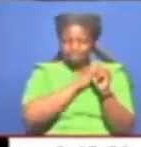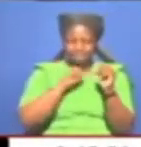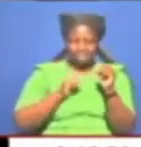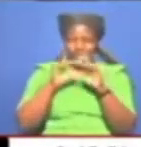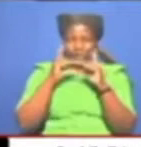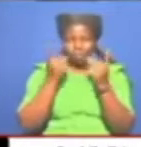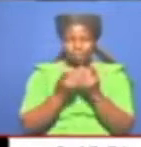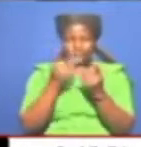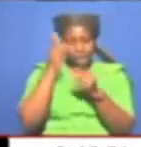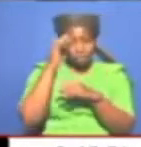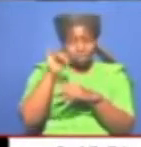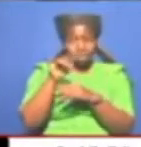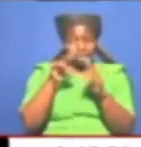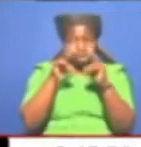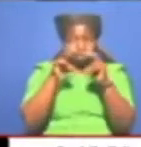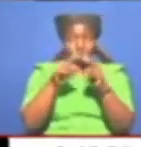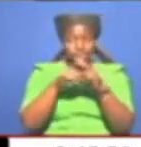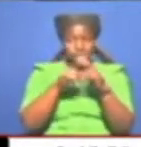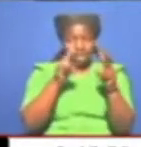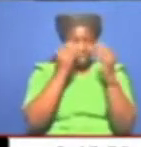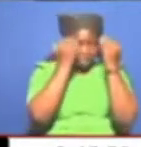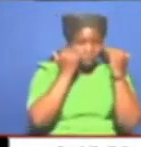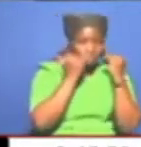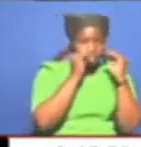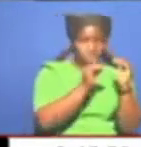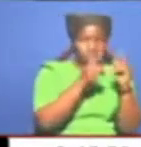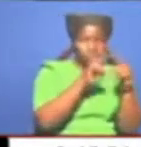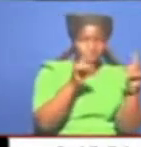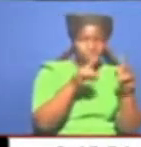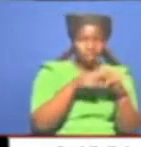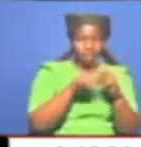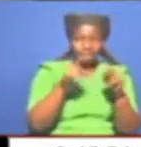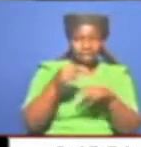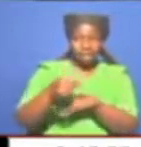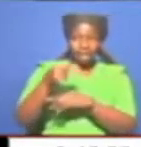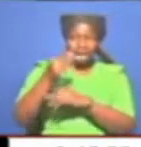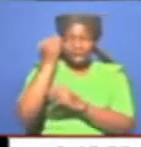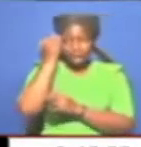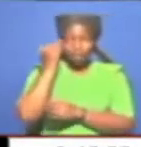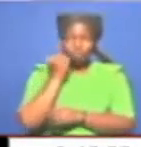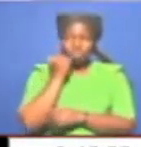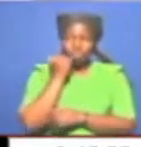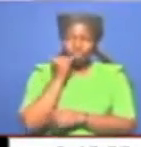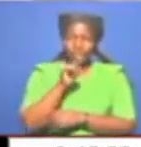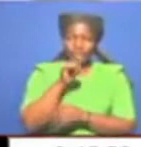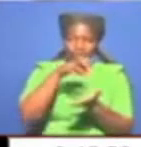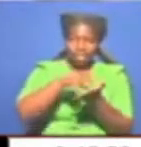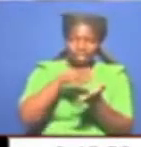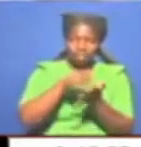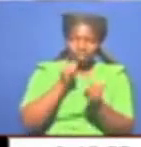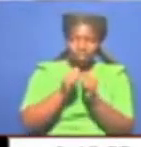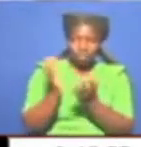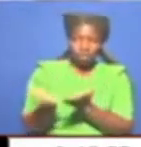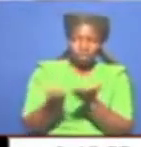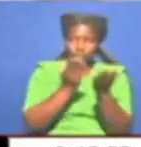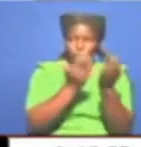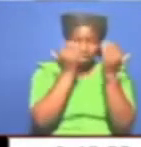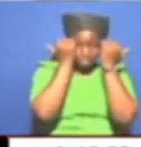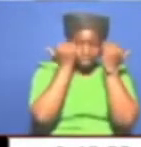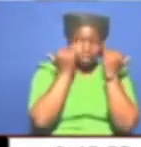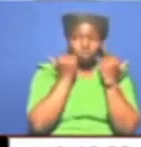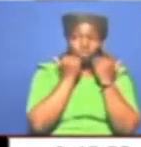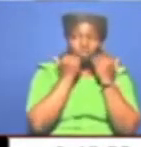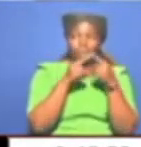petition E-282 of 2020 in the High Court. It was a matter that was placed before this court. But it is a challenge